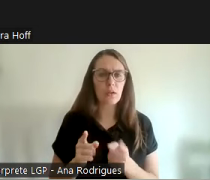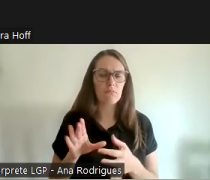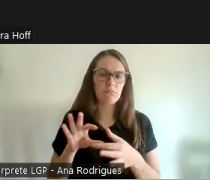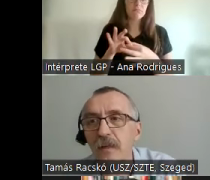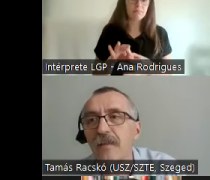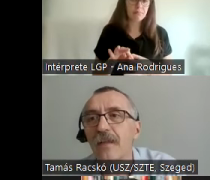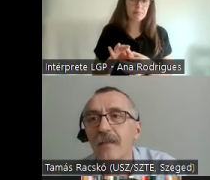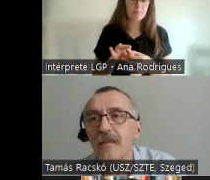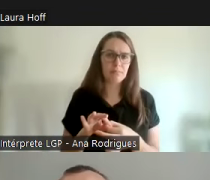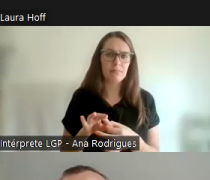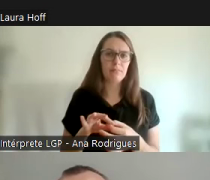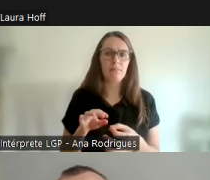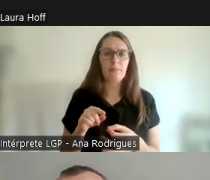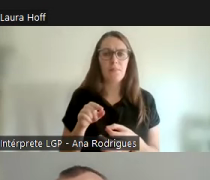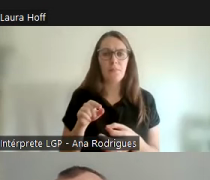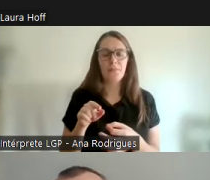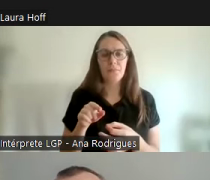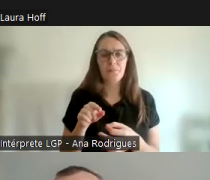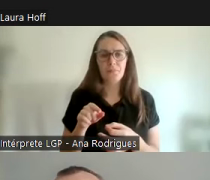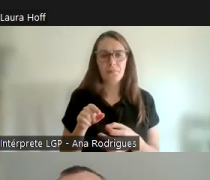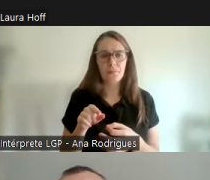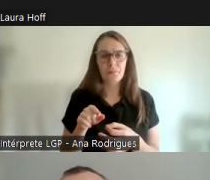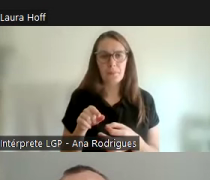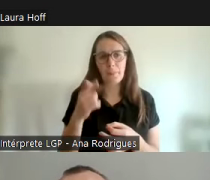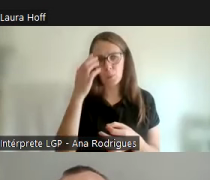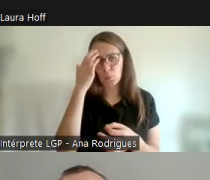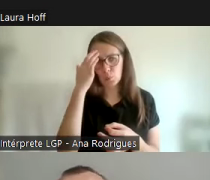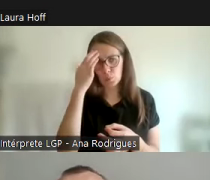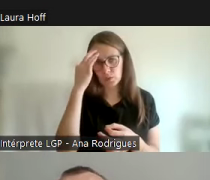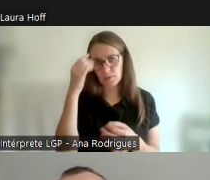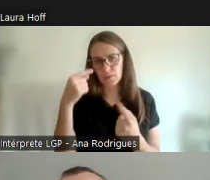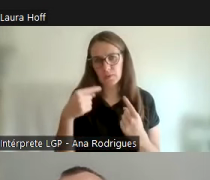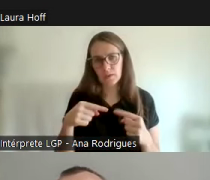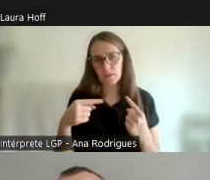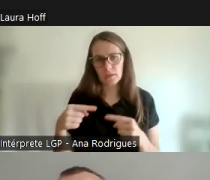of the GDPR, the consciousness